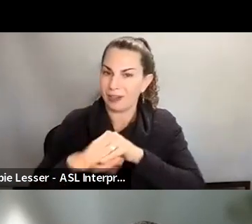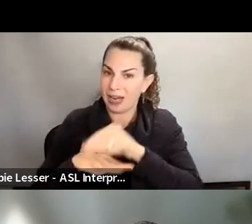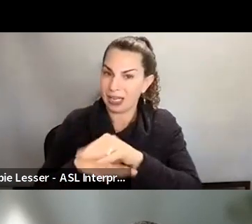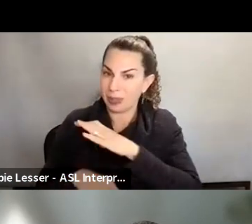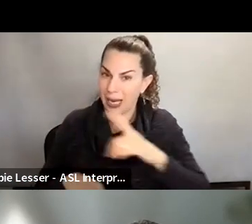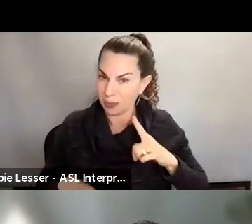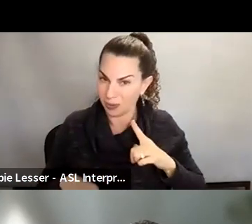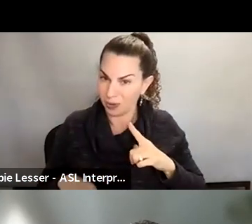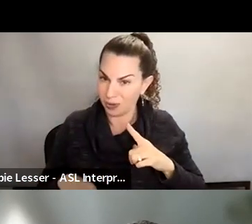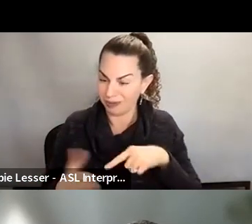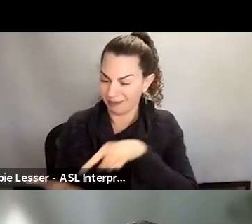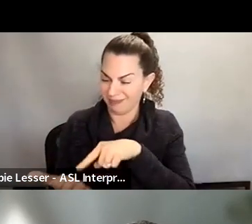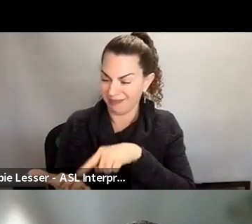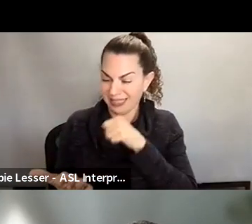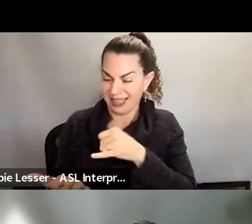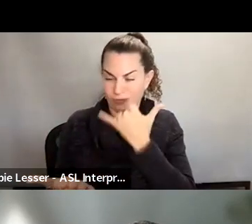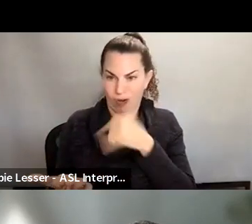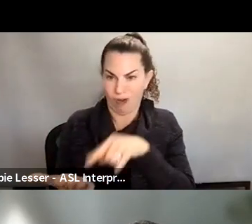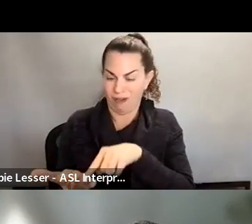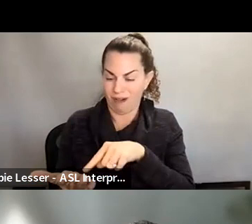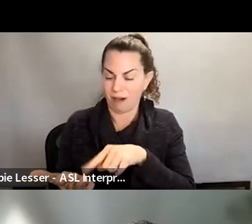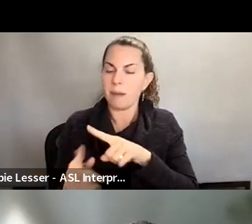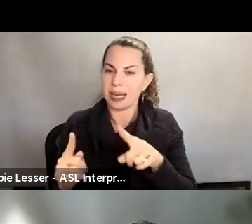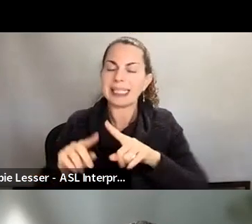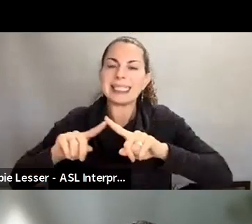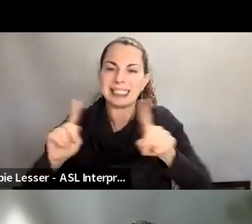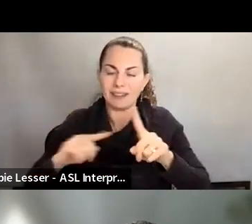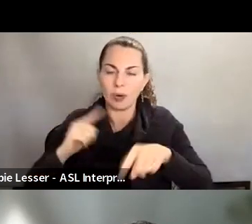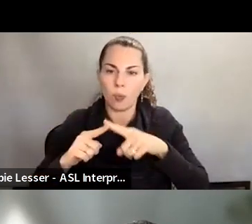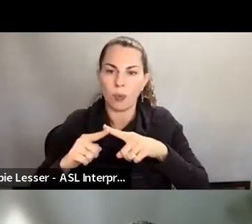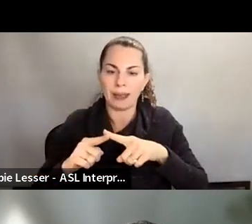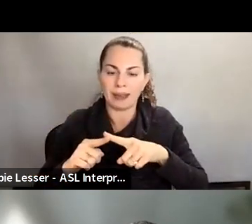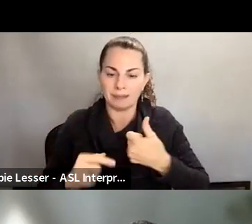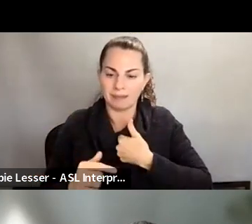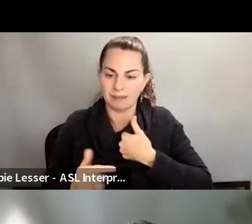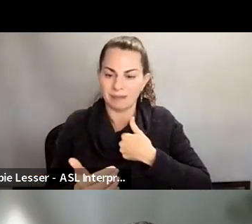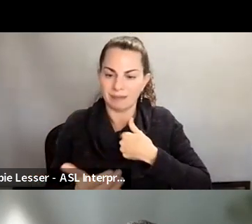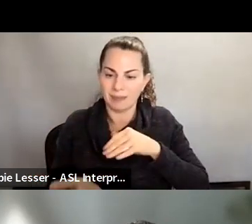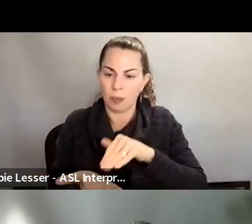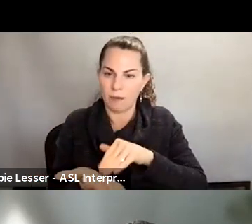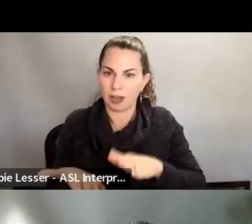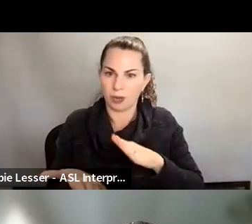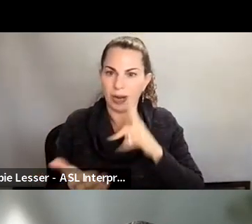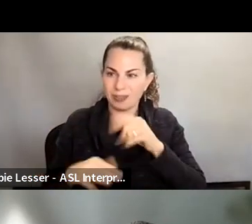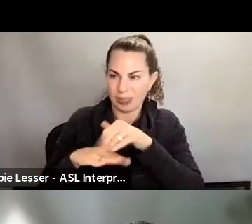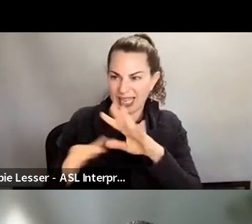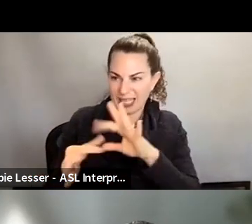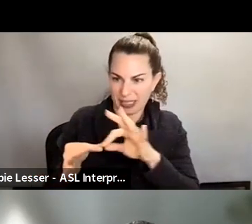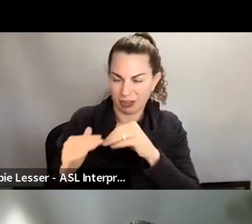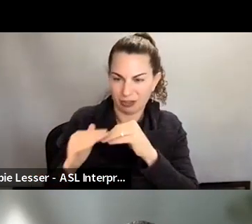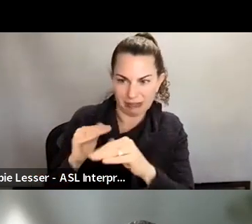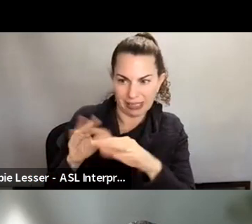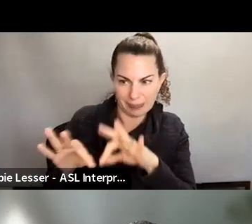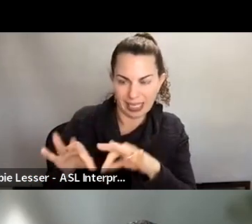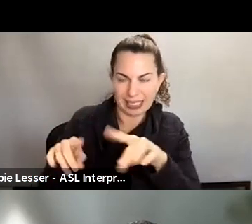what you're trying to say. It's still different when you as a provider have to send a message to someone explaining their test results. And most of